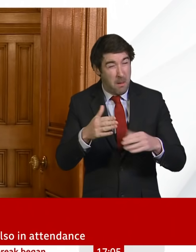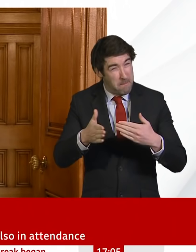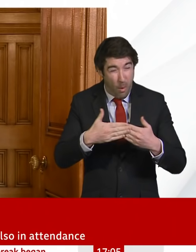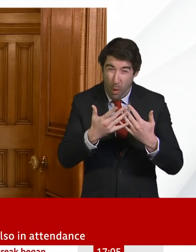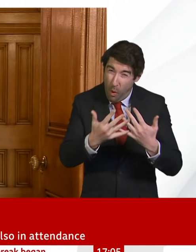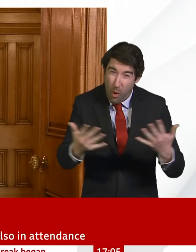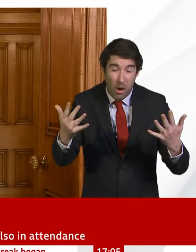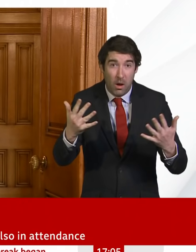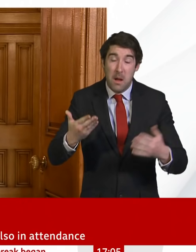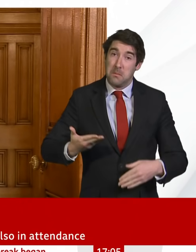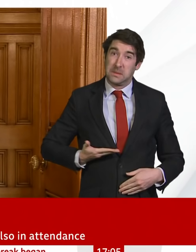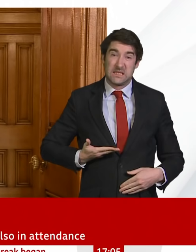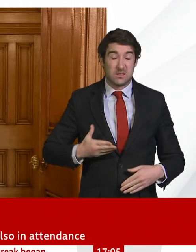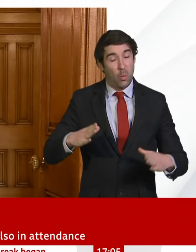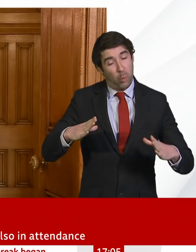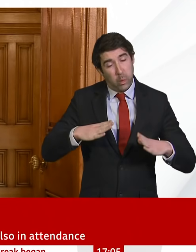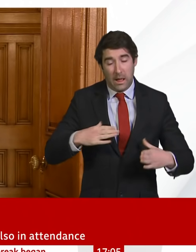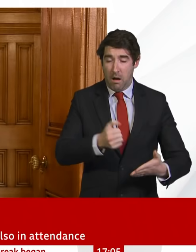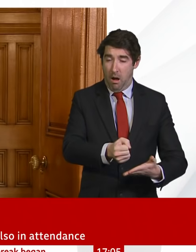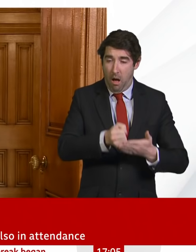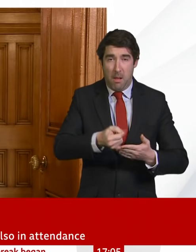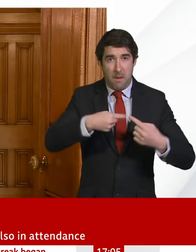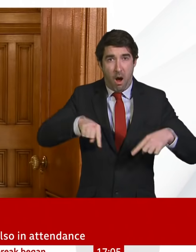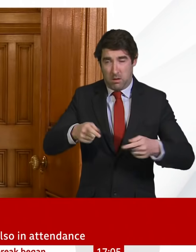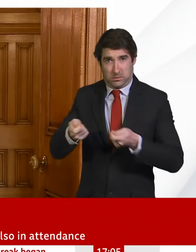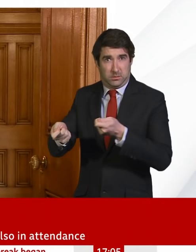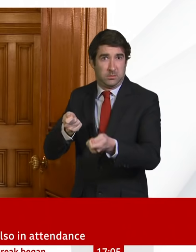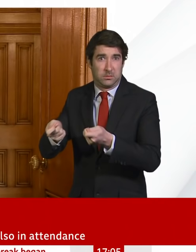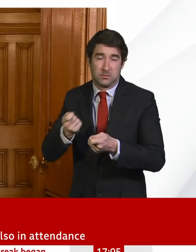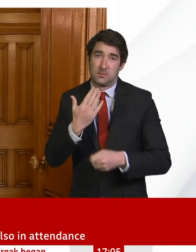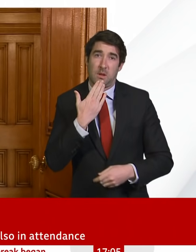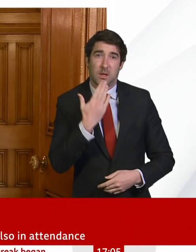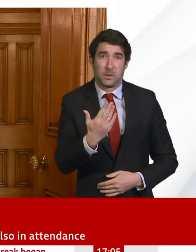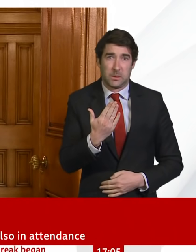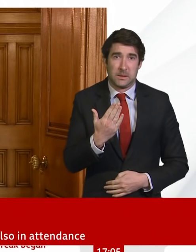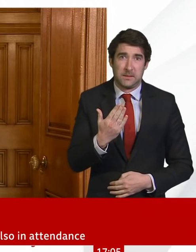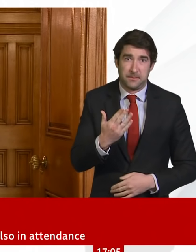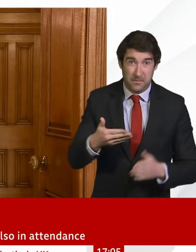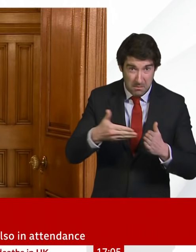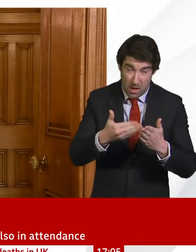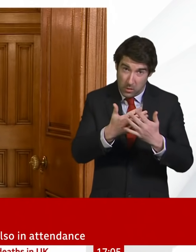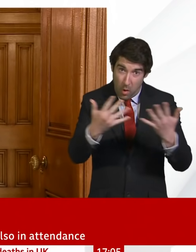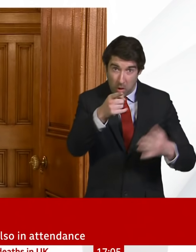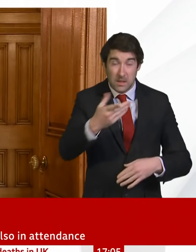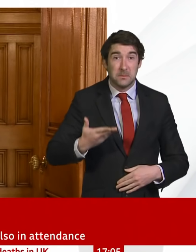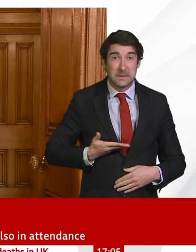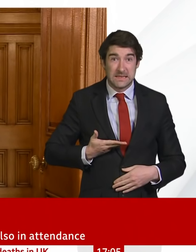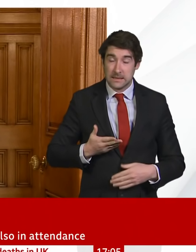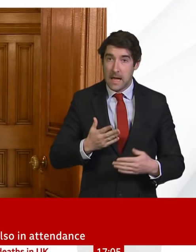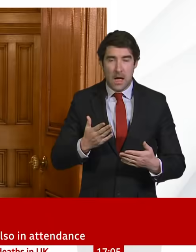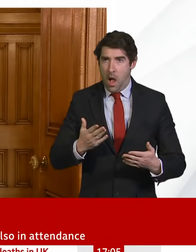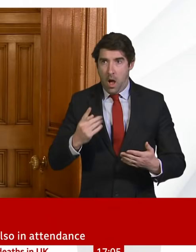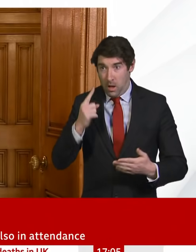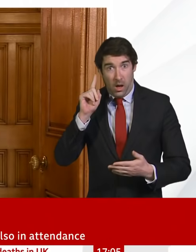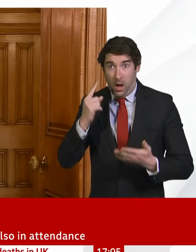There are also thousands of businesses, large and small, which have worked with staff to ensure that they are supported in the days and weeks